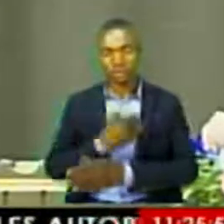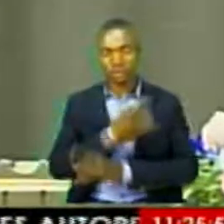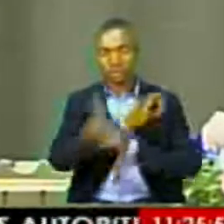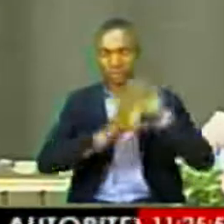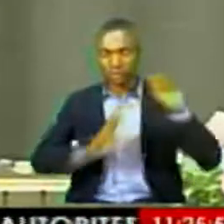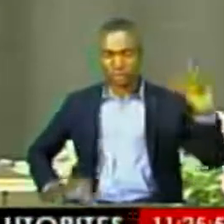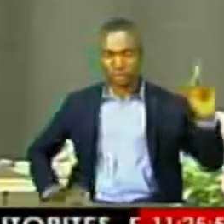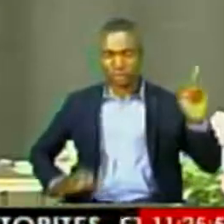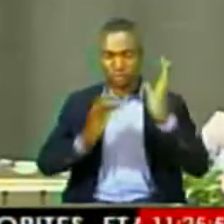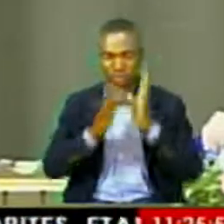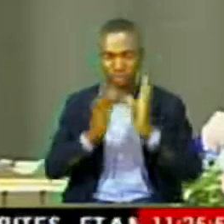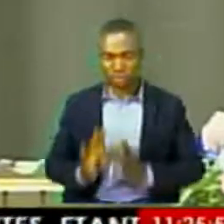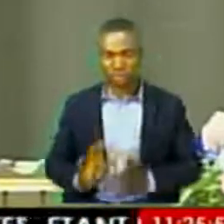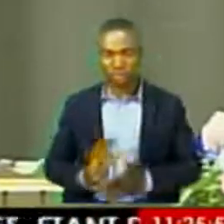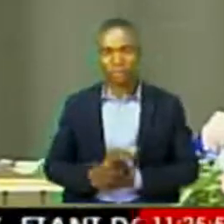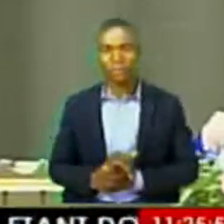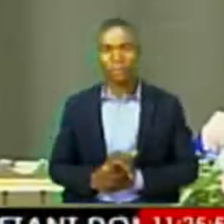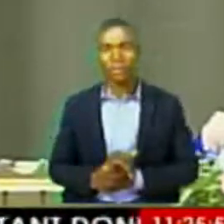Jesus,